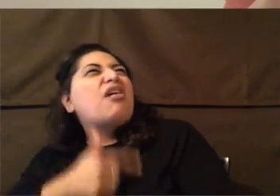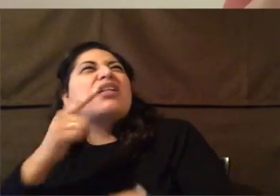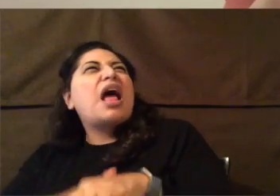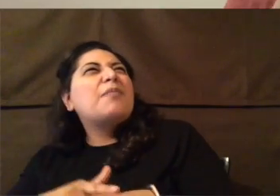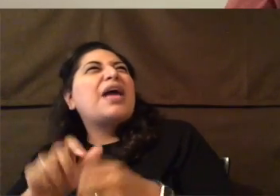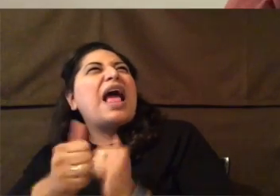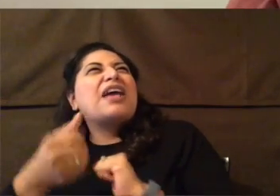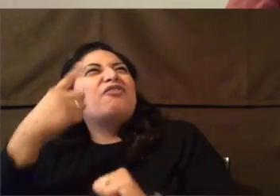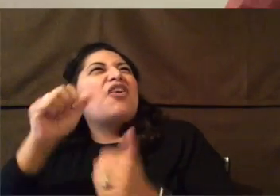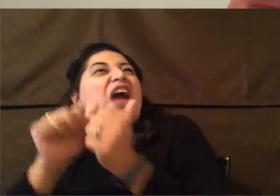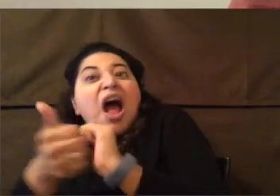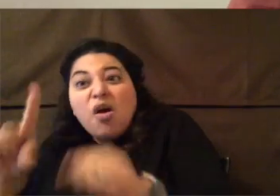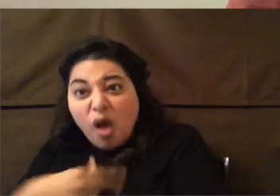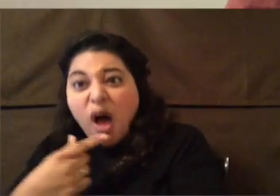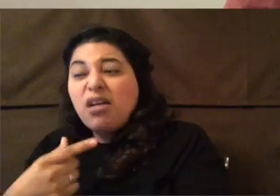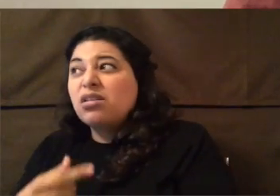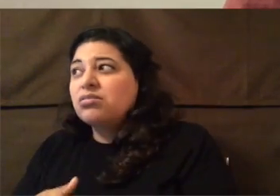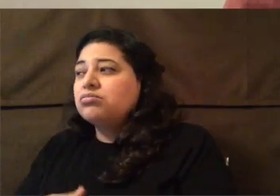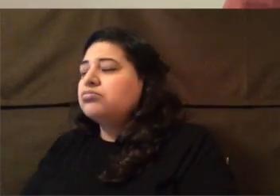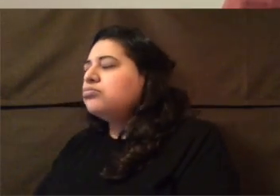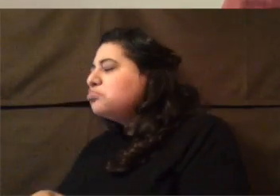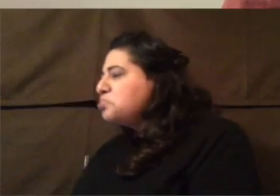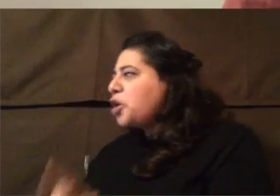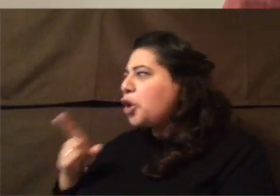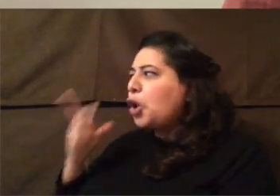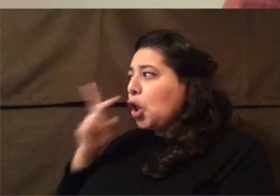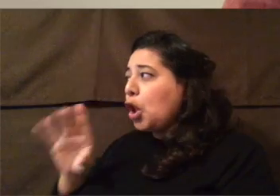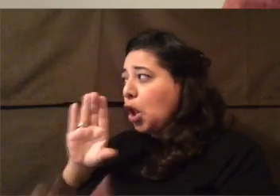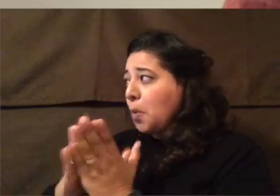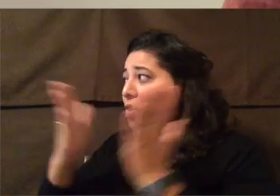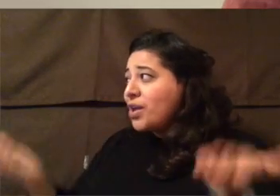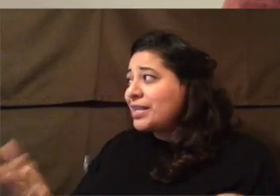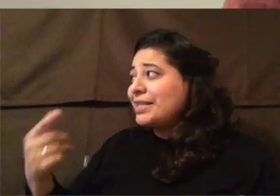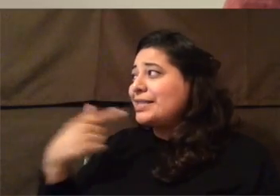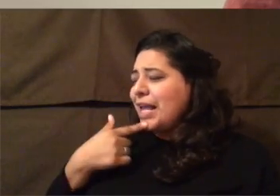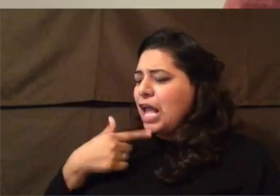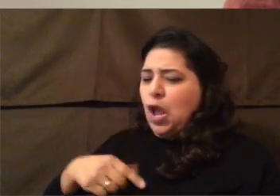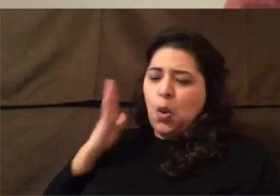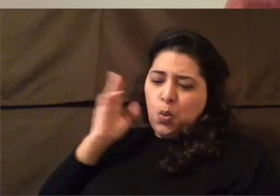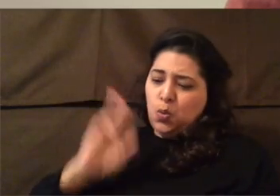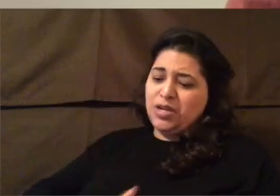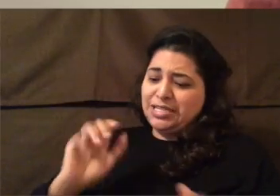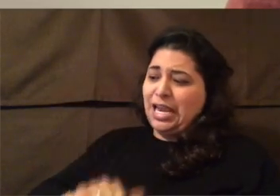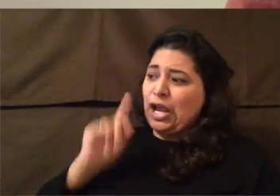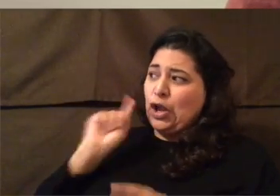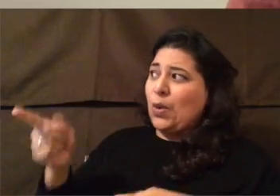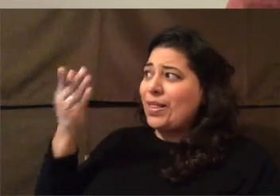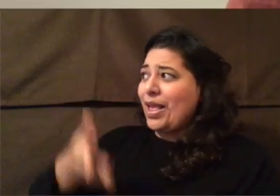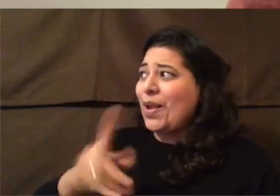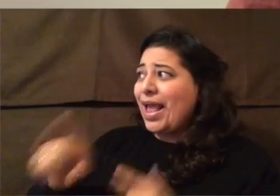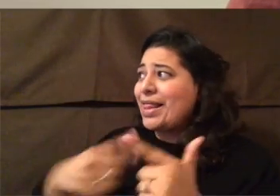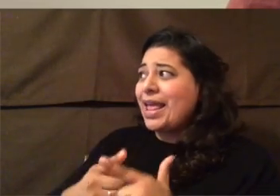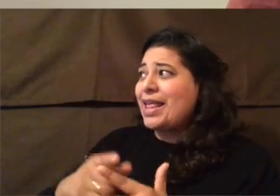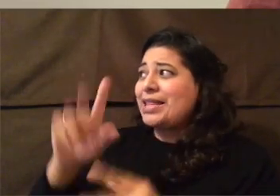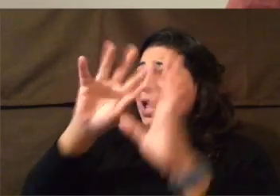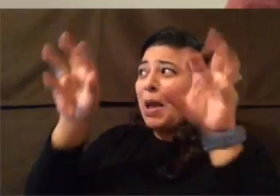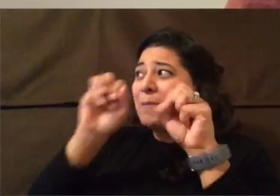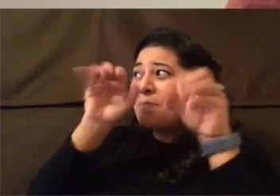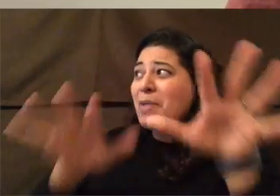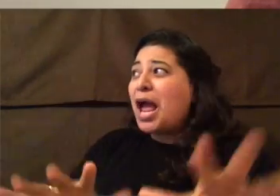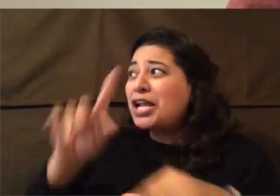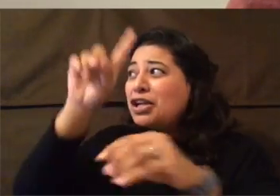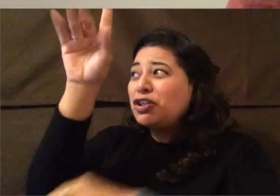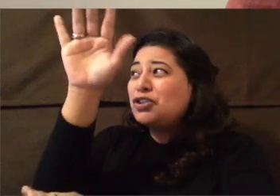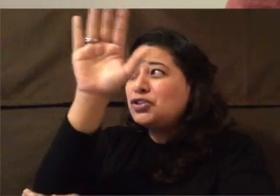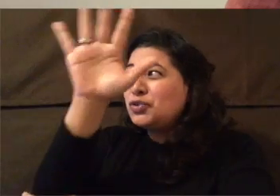Jack. "And so long?" "You just looked at a book and said you wished you could go there," said Annie.